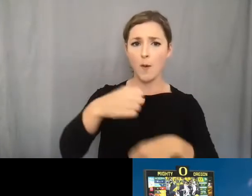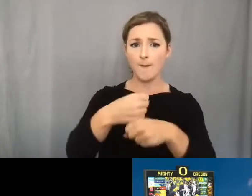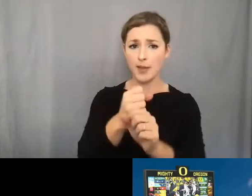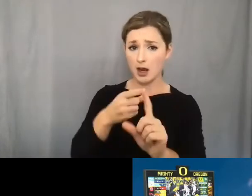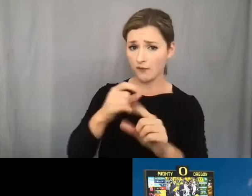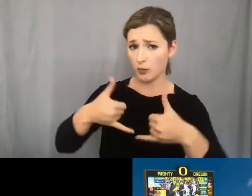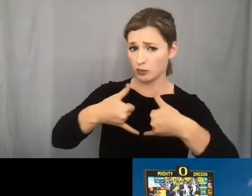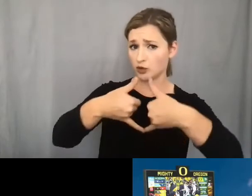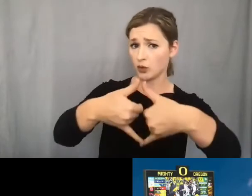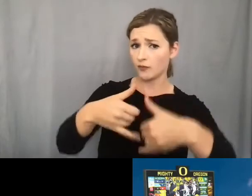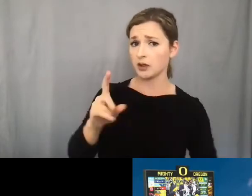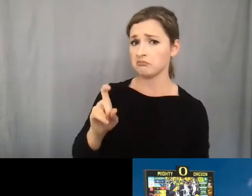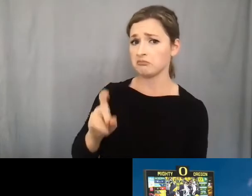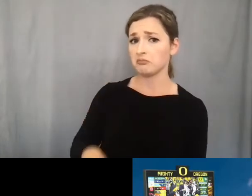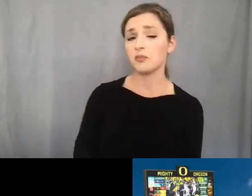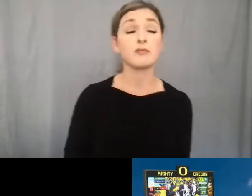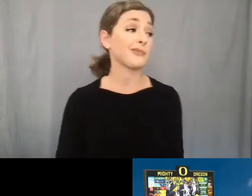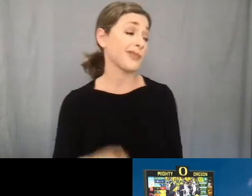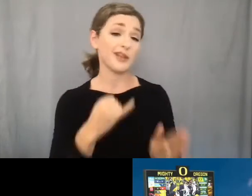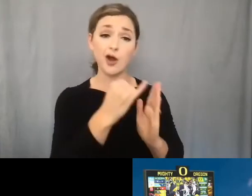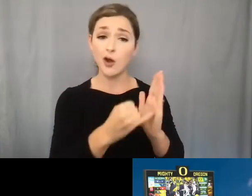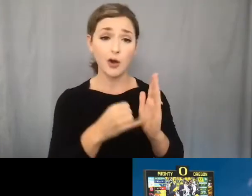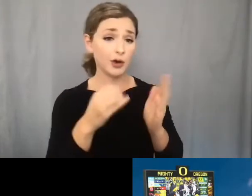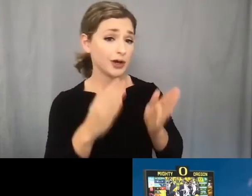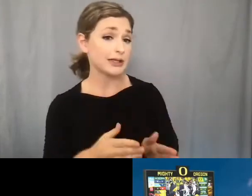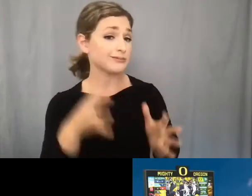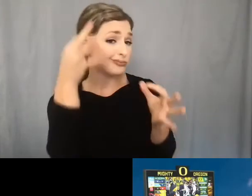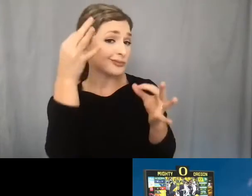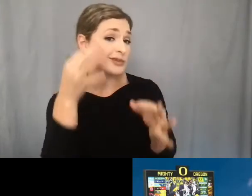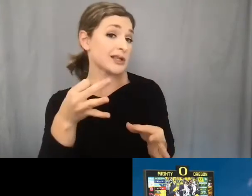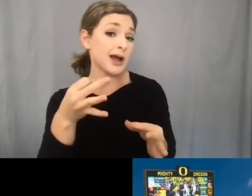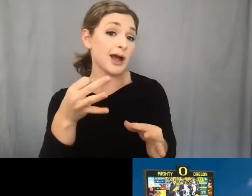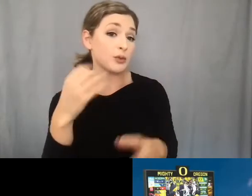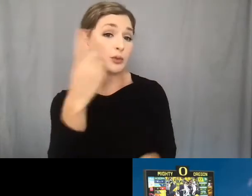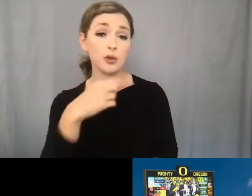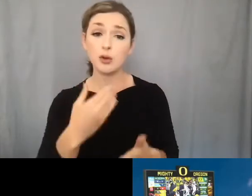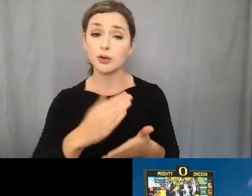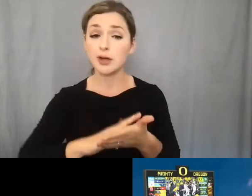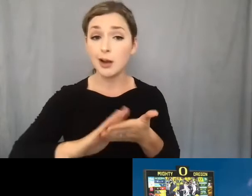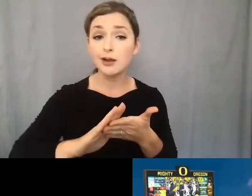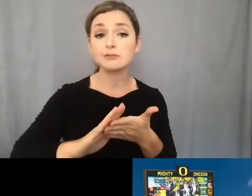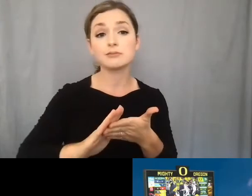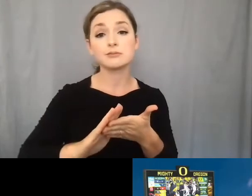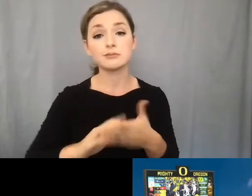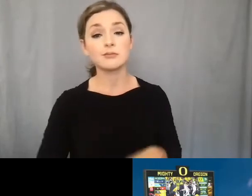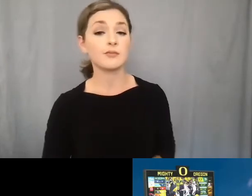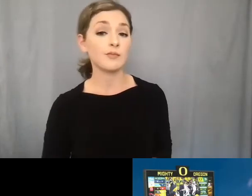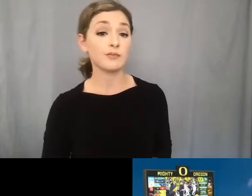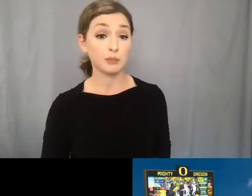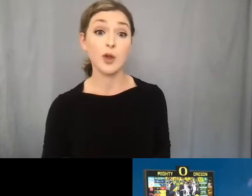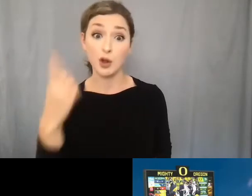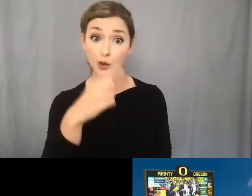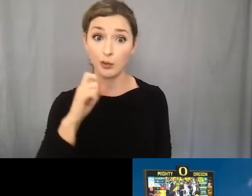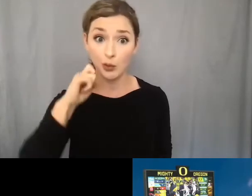It's just what the artist decided to do. They thought it would look good. And it looks really